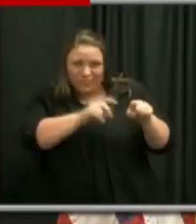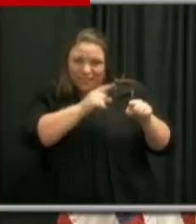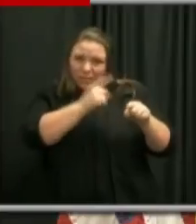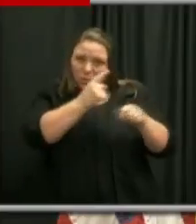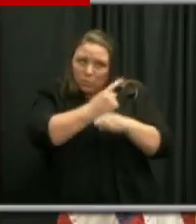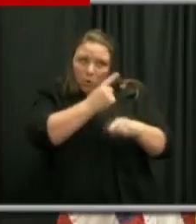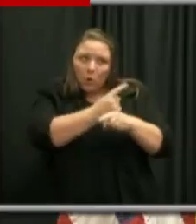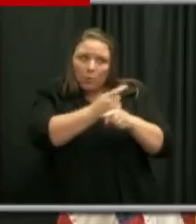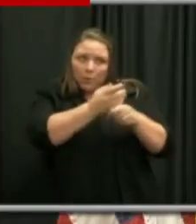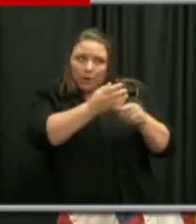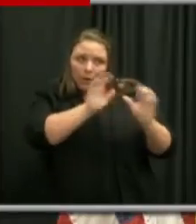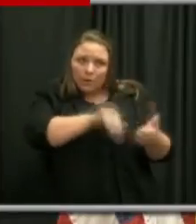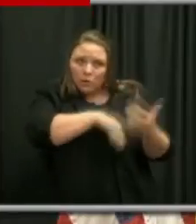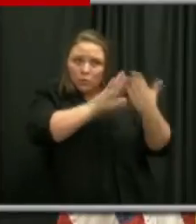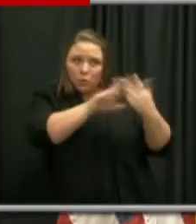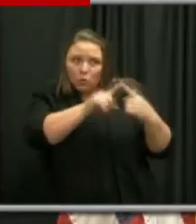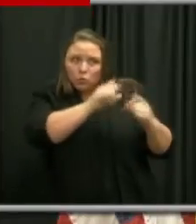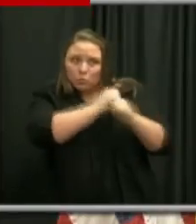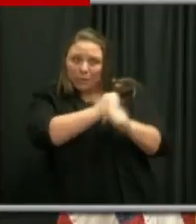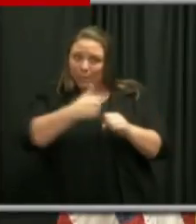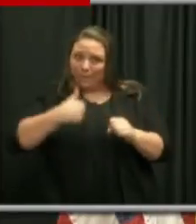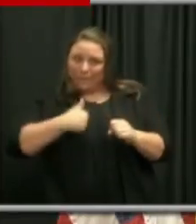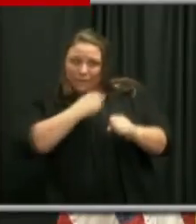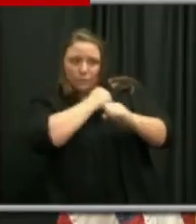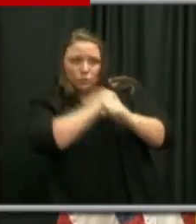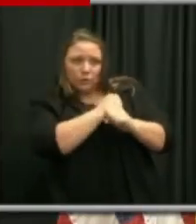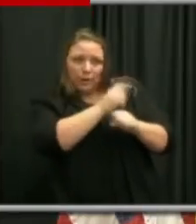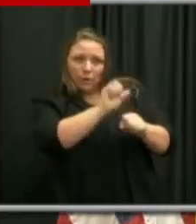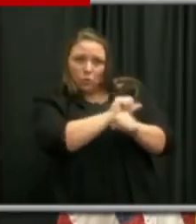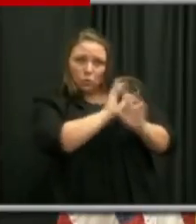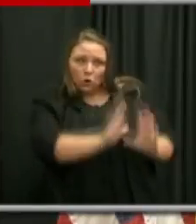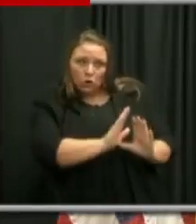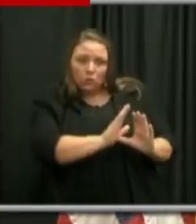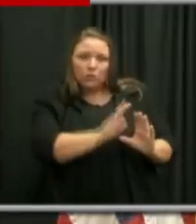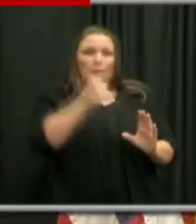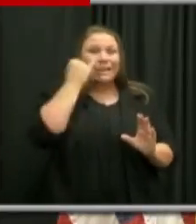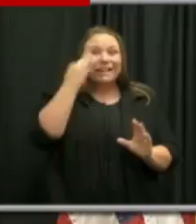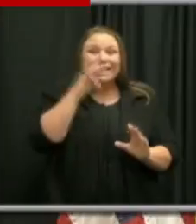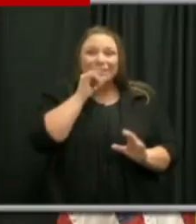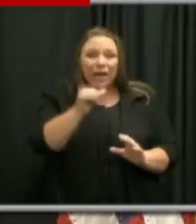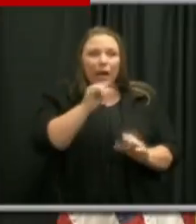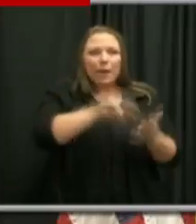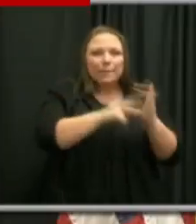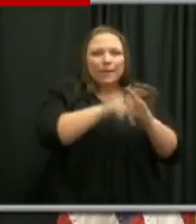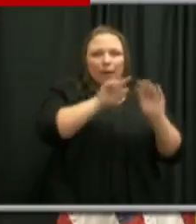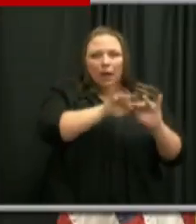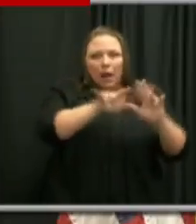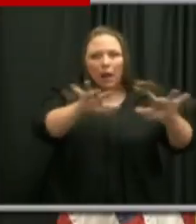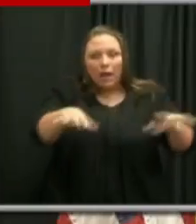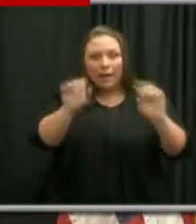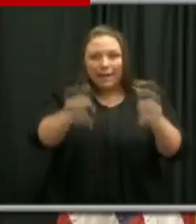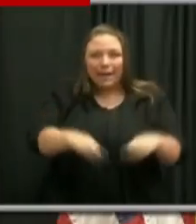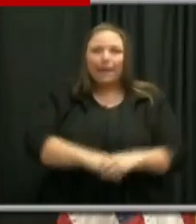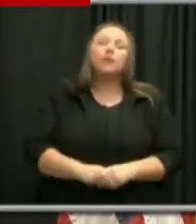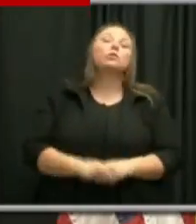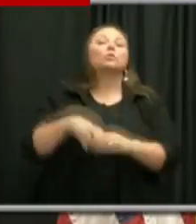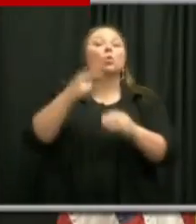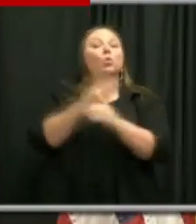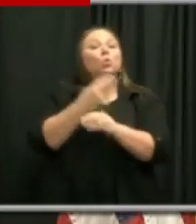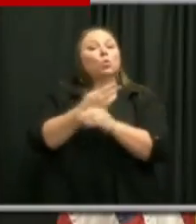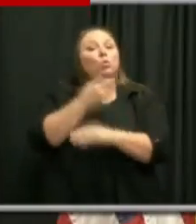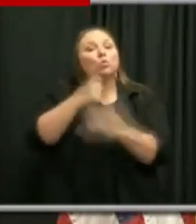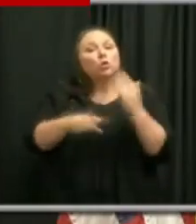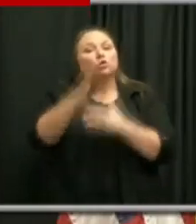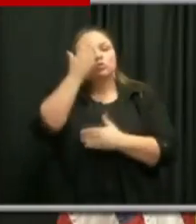you and to protect their employees, because that is a chance for transmission to occur. So let's use what we know. We know that if we